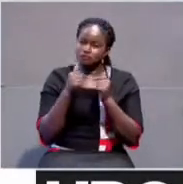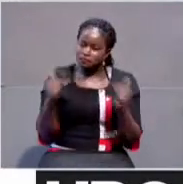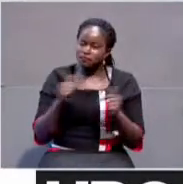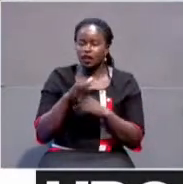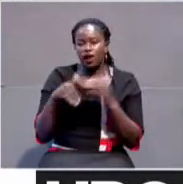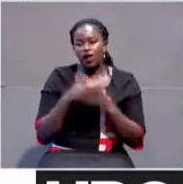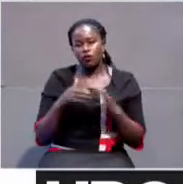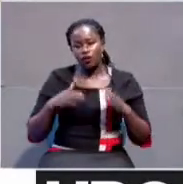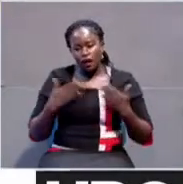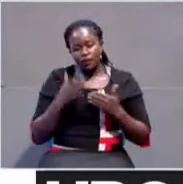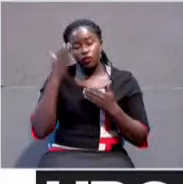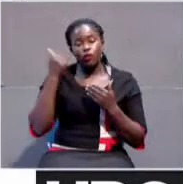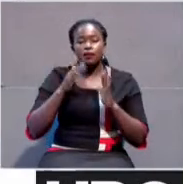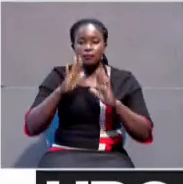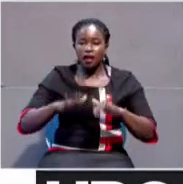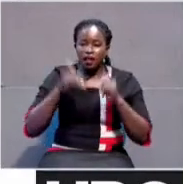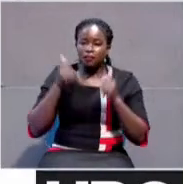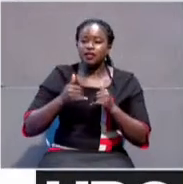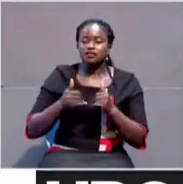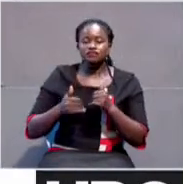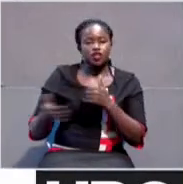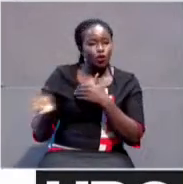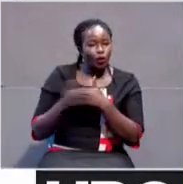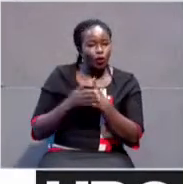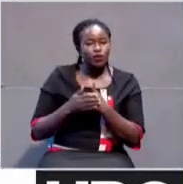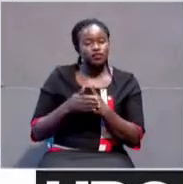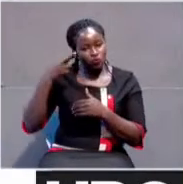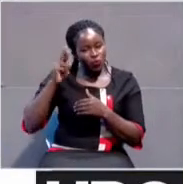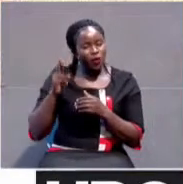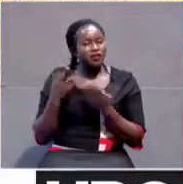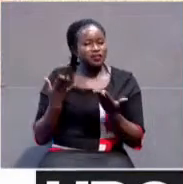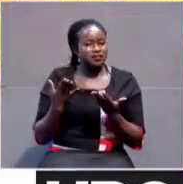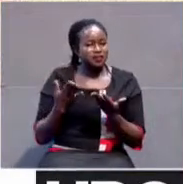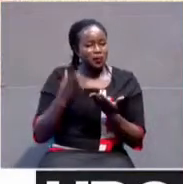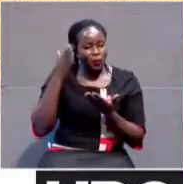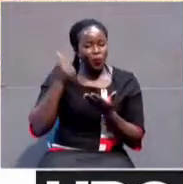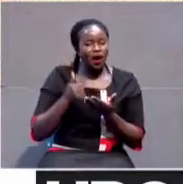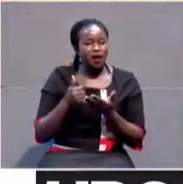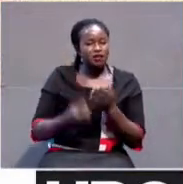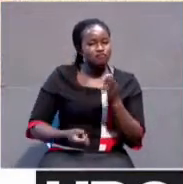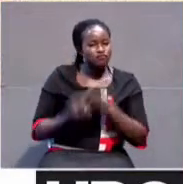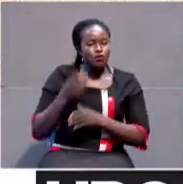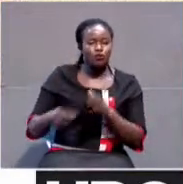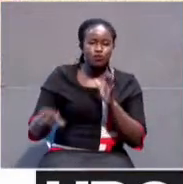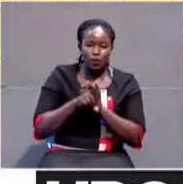that Parliament is ending on a good note with the passing of a bill which will see